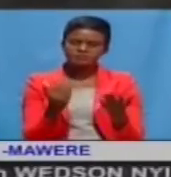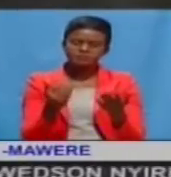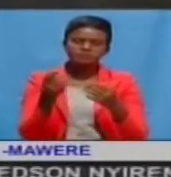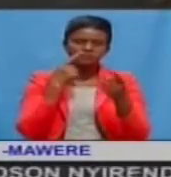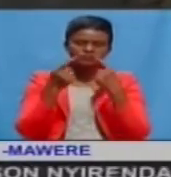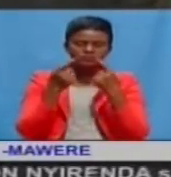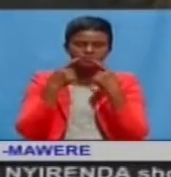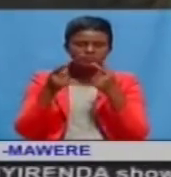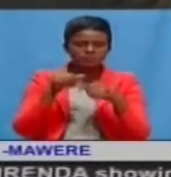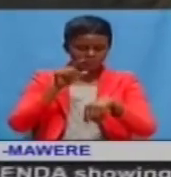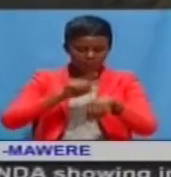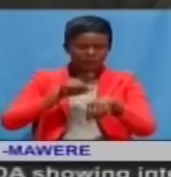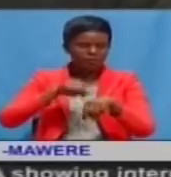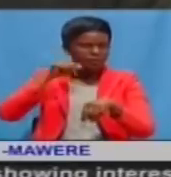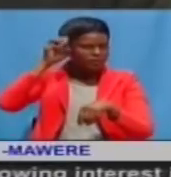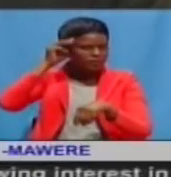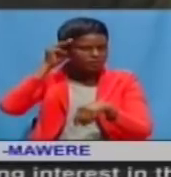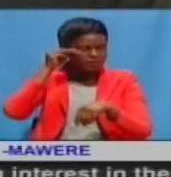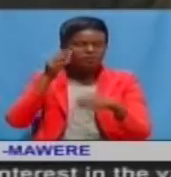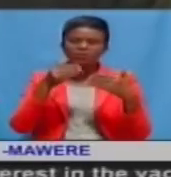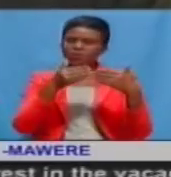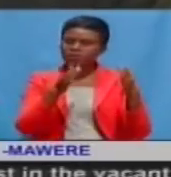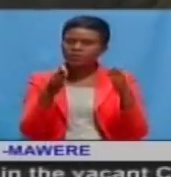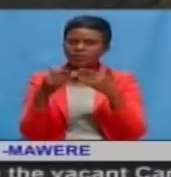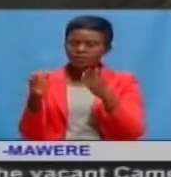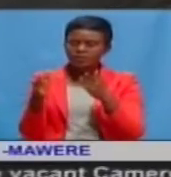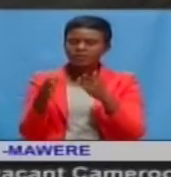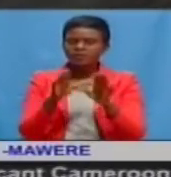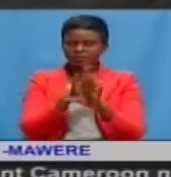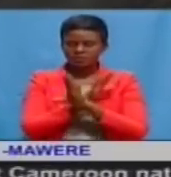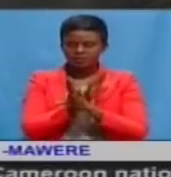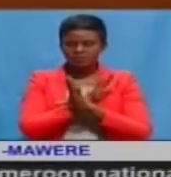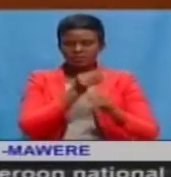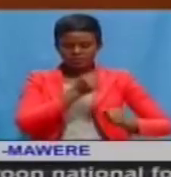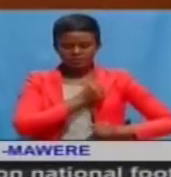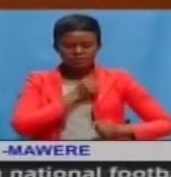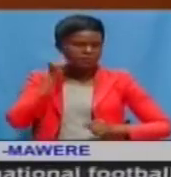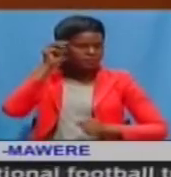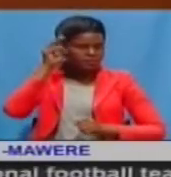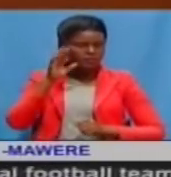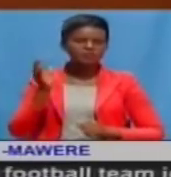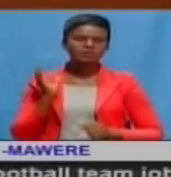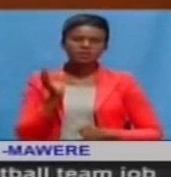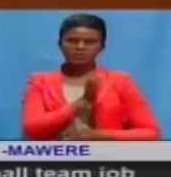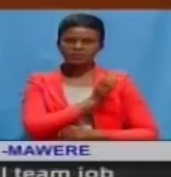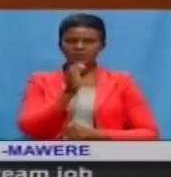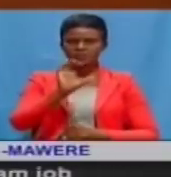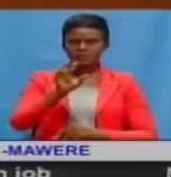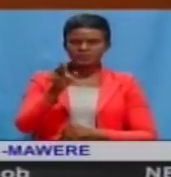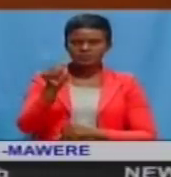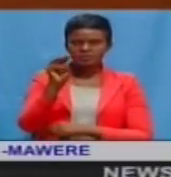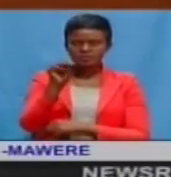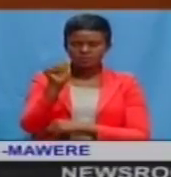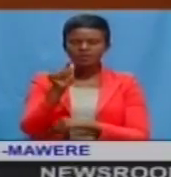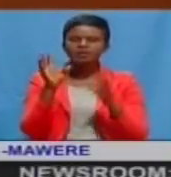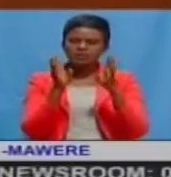Speaking during the ministerial opening session, Zambia's Defense Minister, Davis Chama, says the meeting